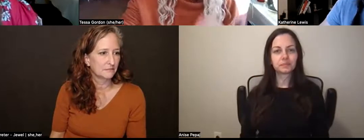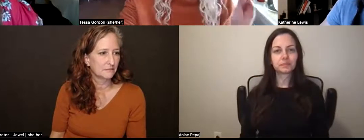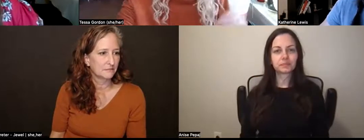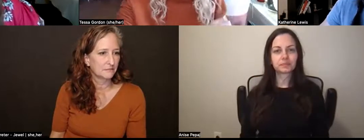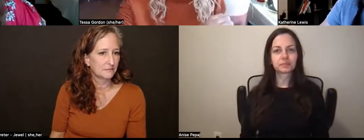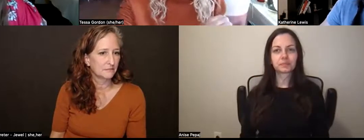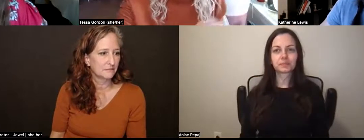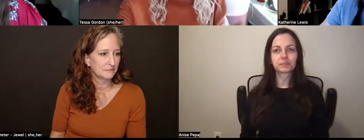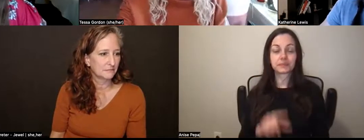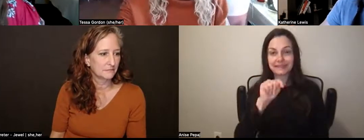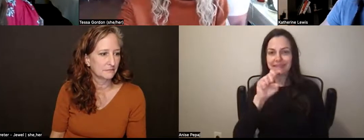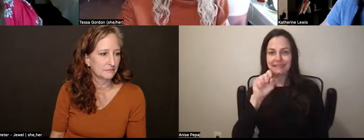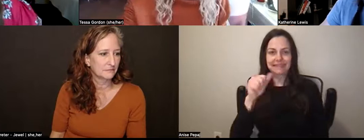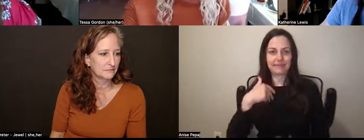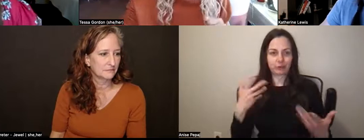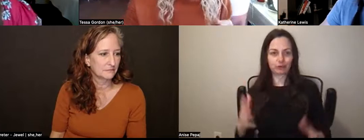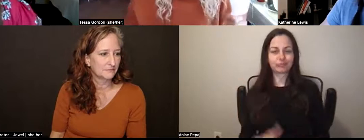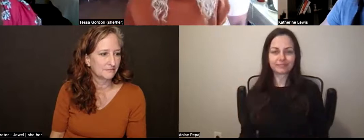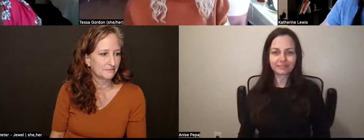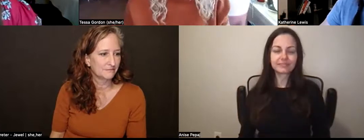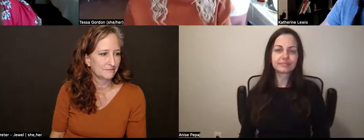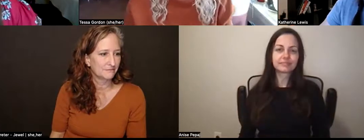Oh, Tessa, I'm done speaking.